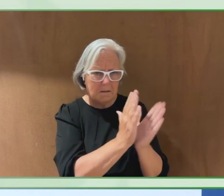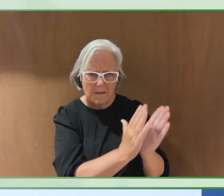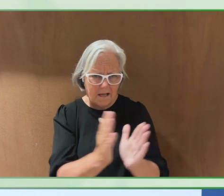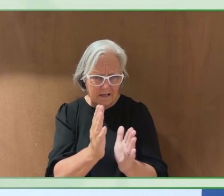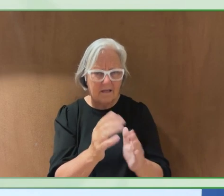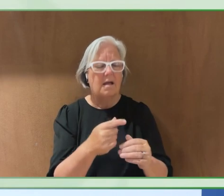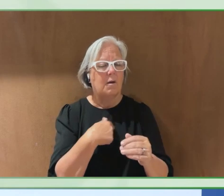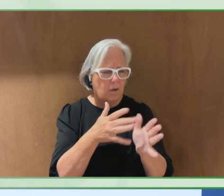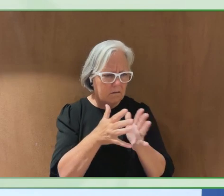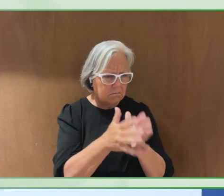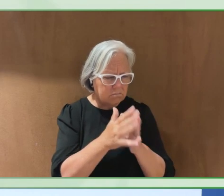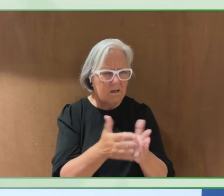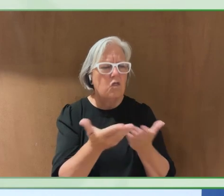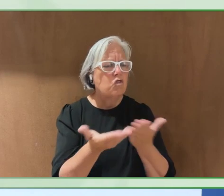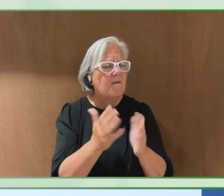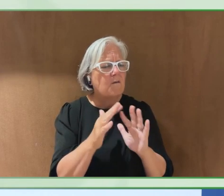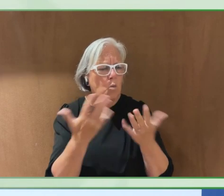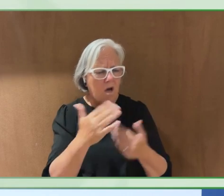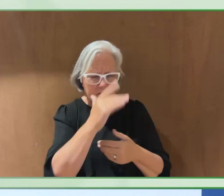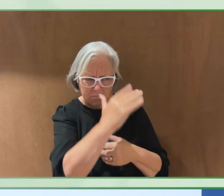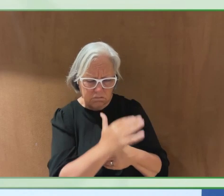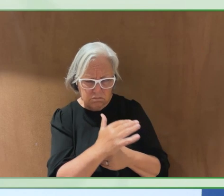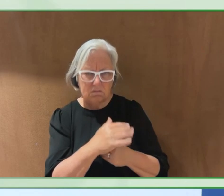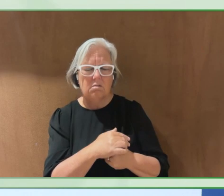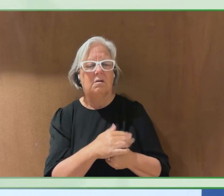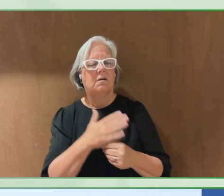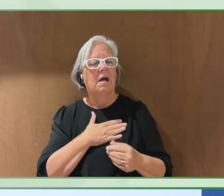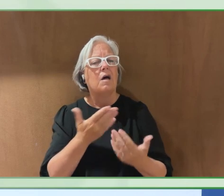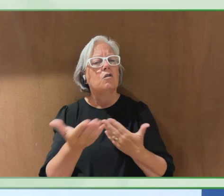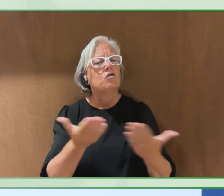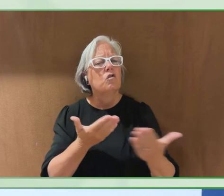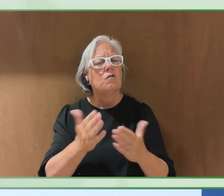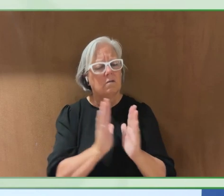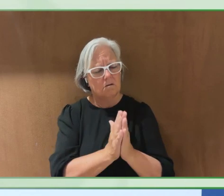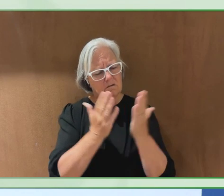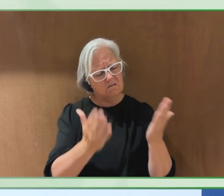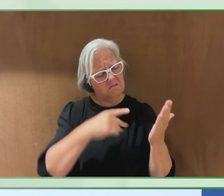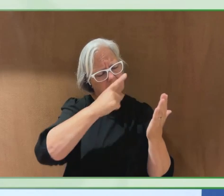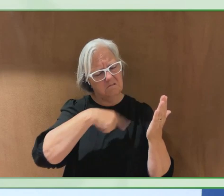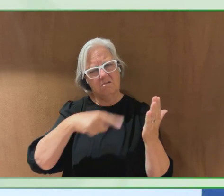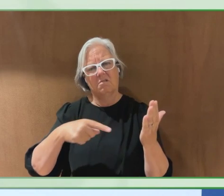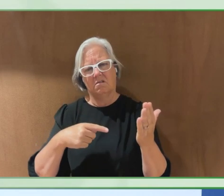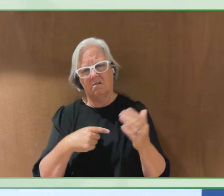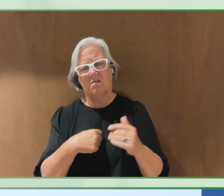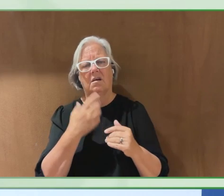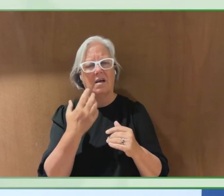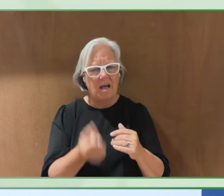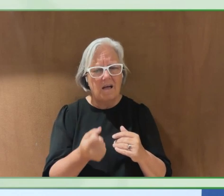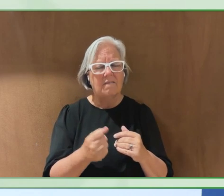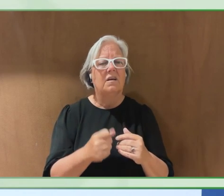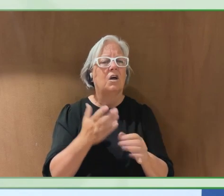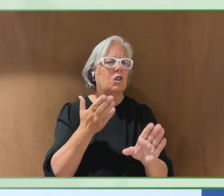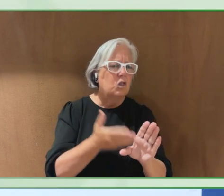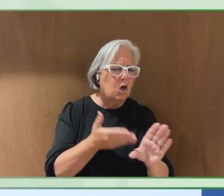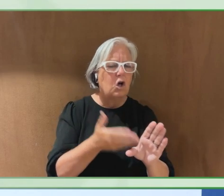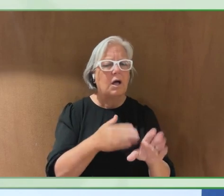offered to them. And in our services catalog, we have career, legal, psychological counseling, different kinds